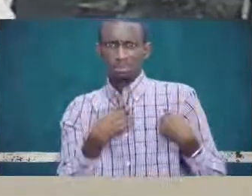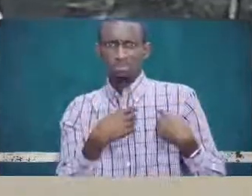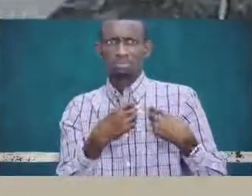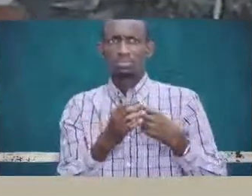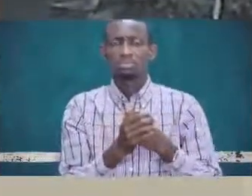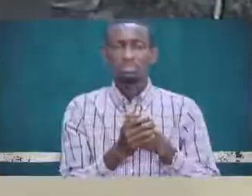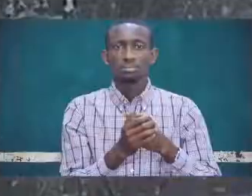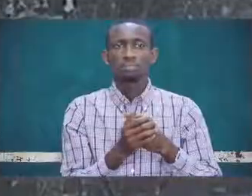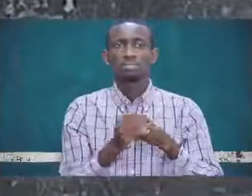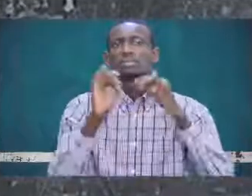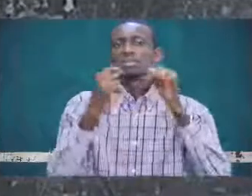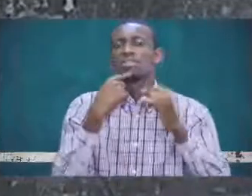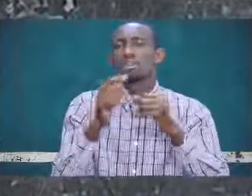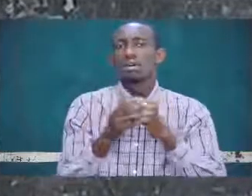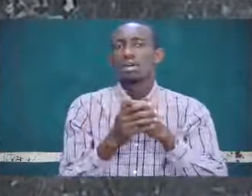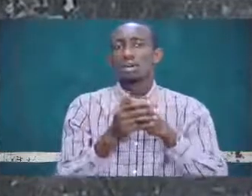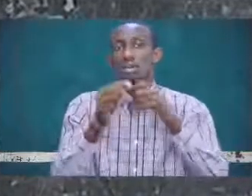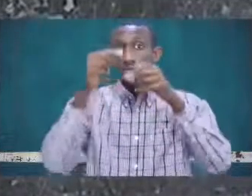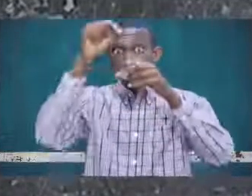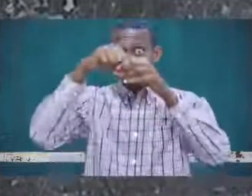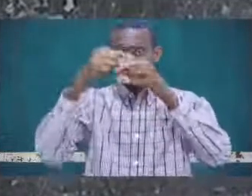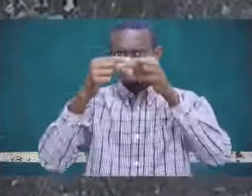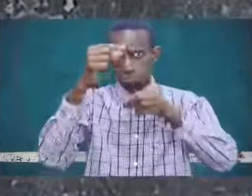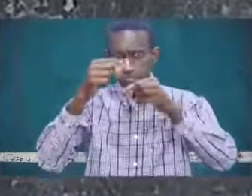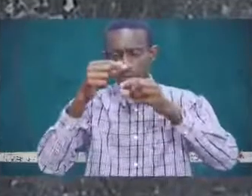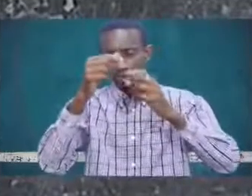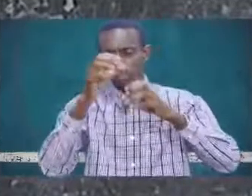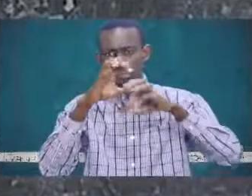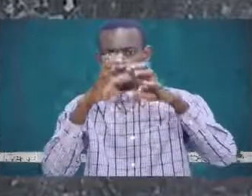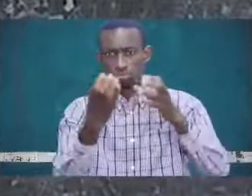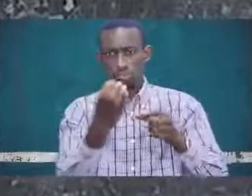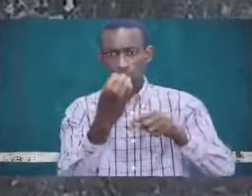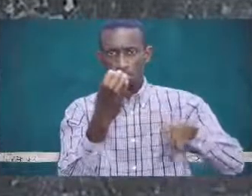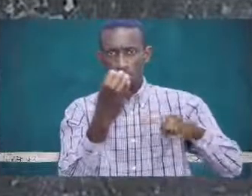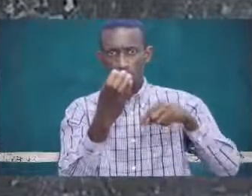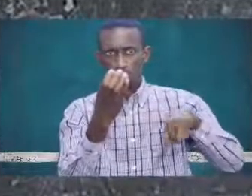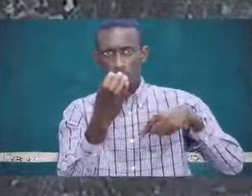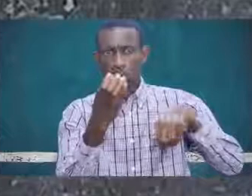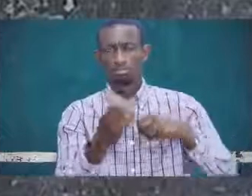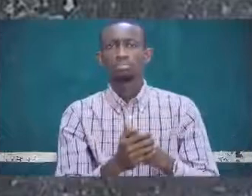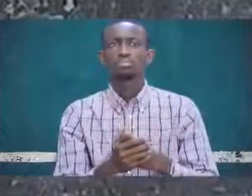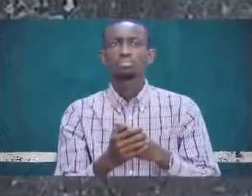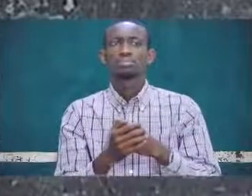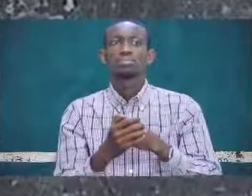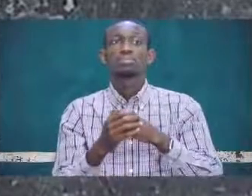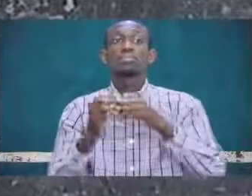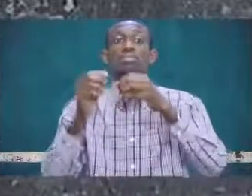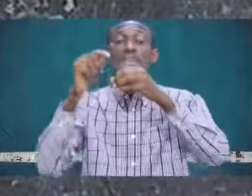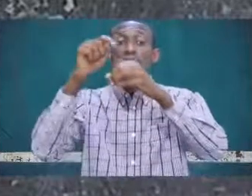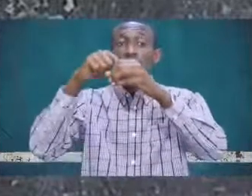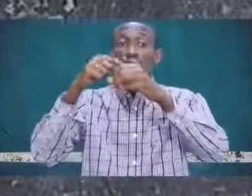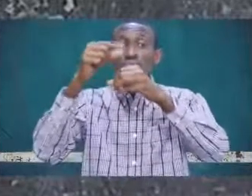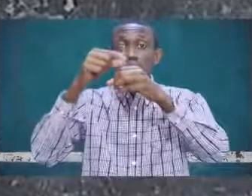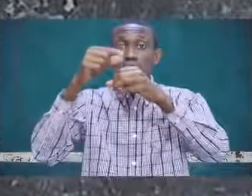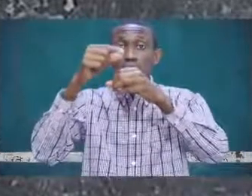sphincter and pyloric sphincter. I can say the ring of muscles called the cardiac sphincter is found at the point